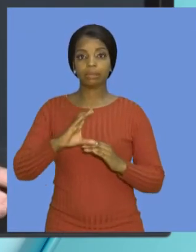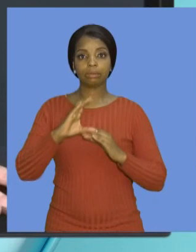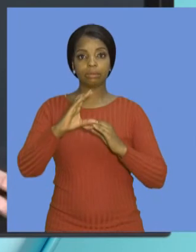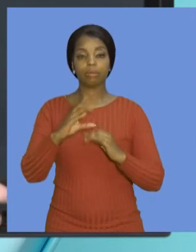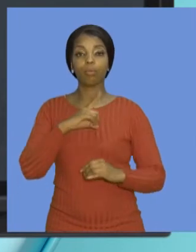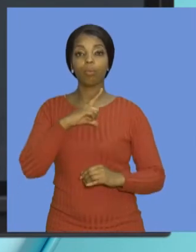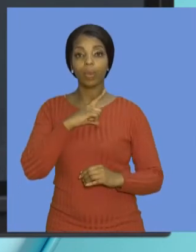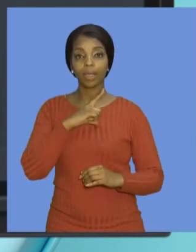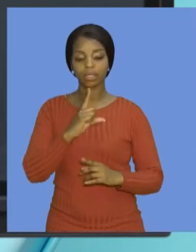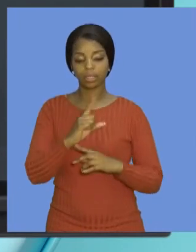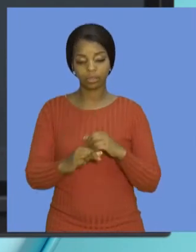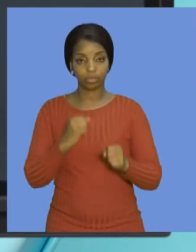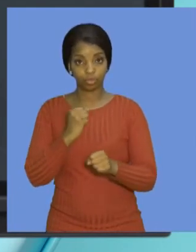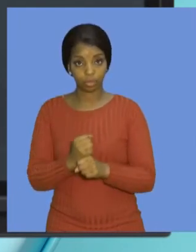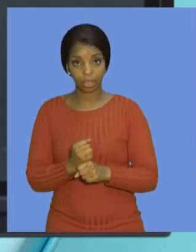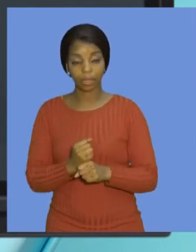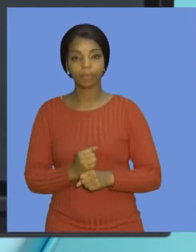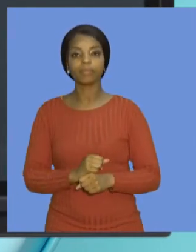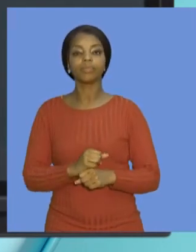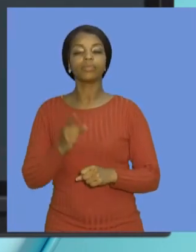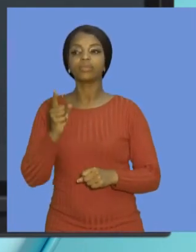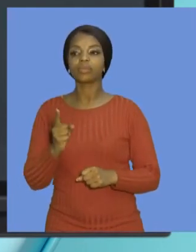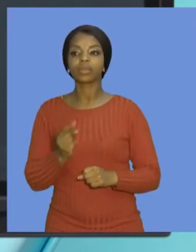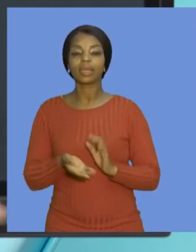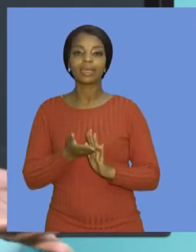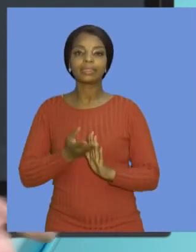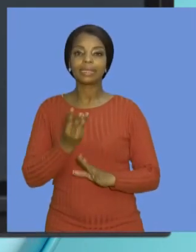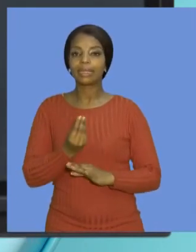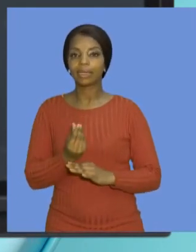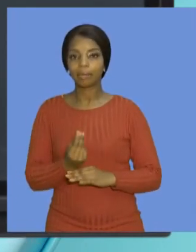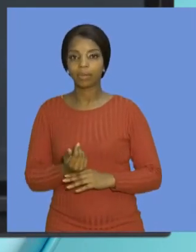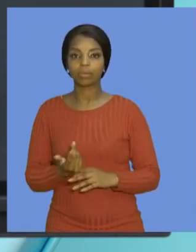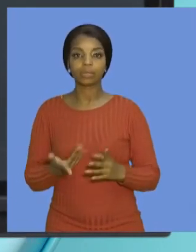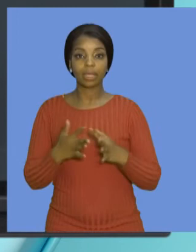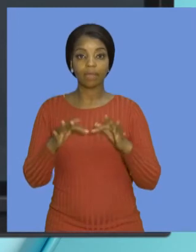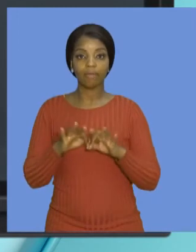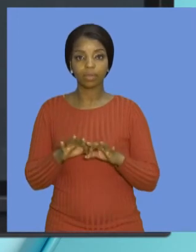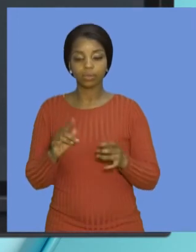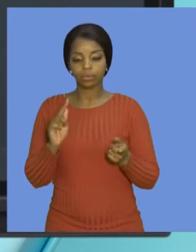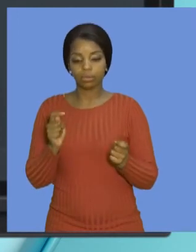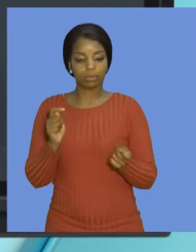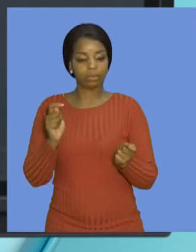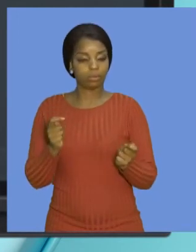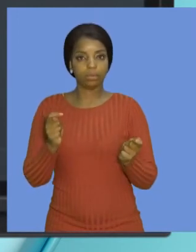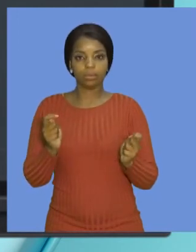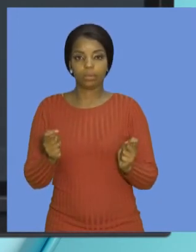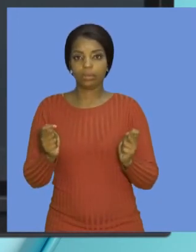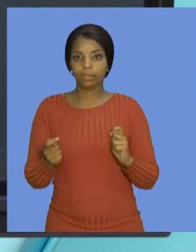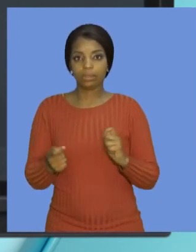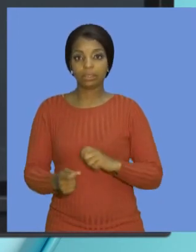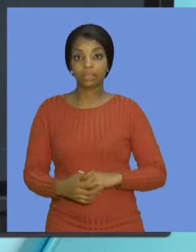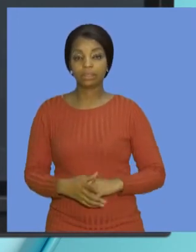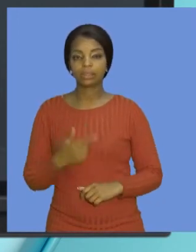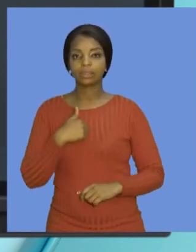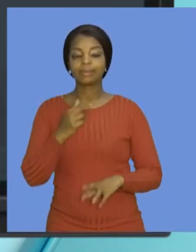of money. Why? Because every year they will be adding the same amount of money. So the change is a very constant change